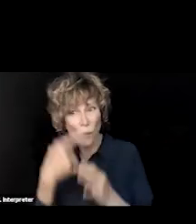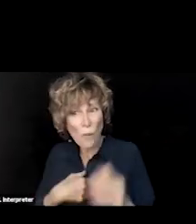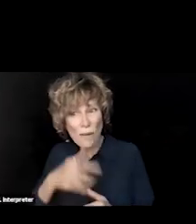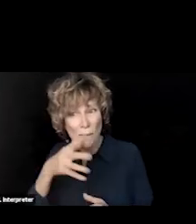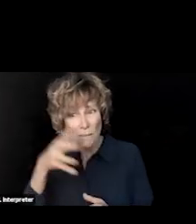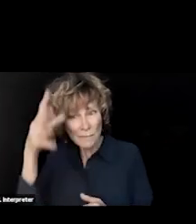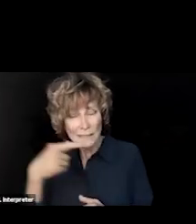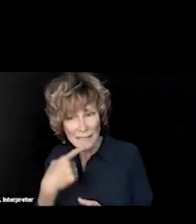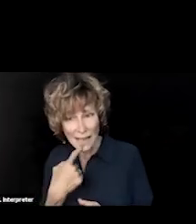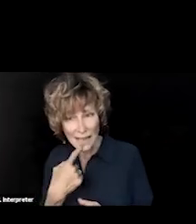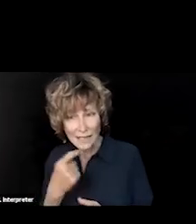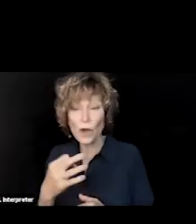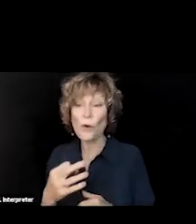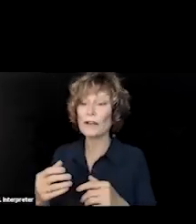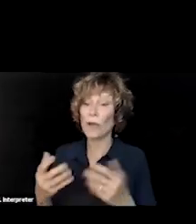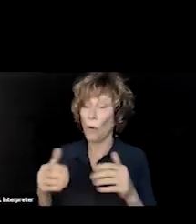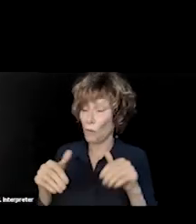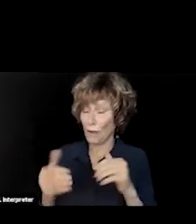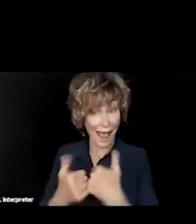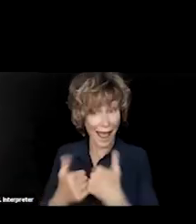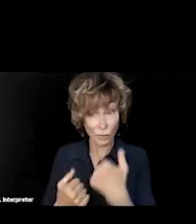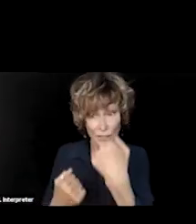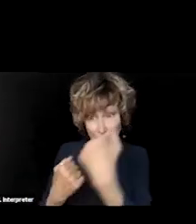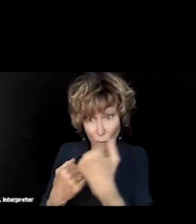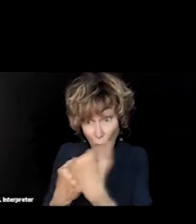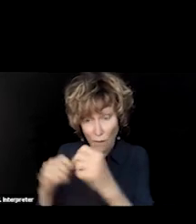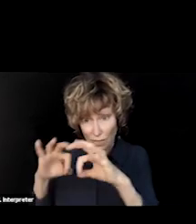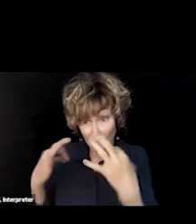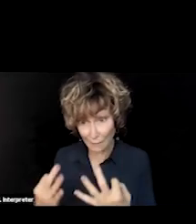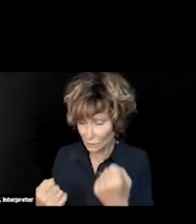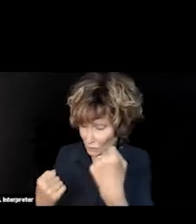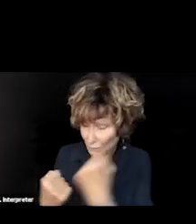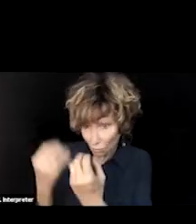help families prepare to support the work that we are doing.